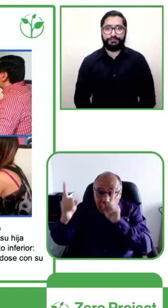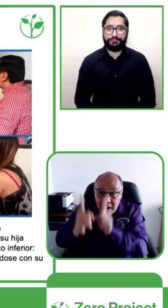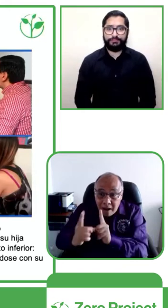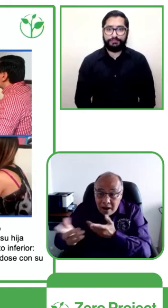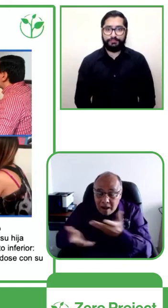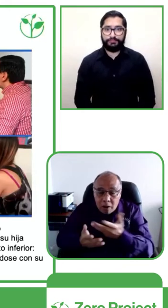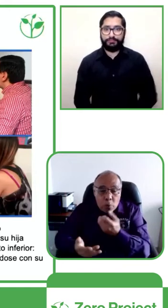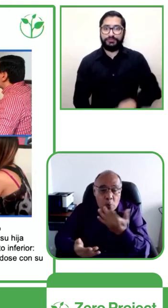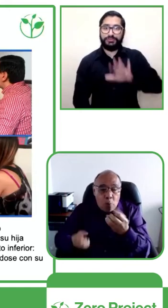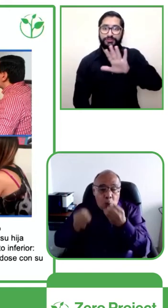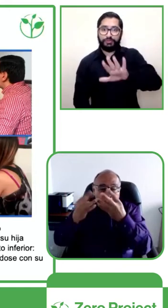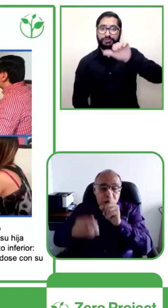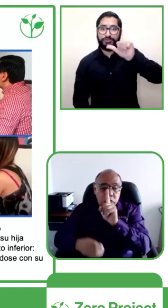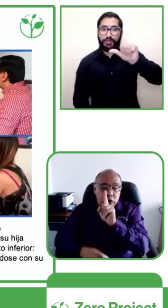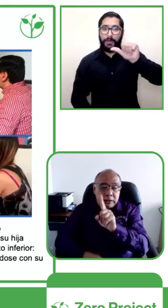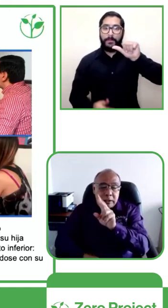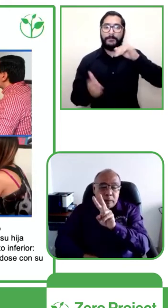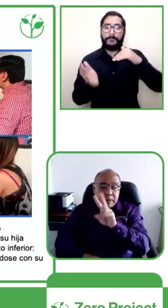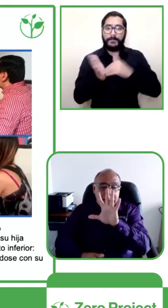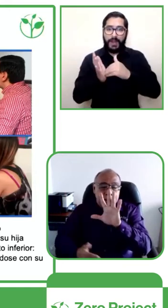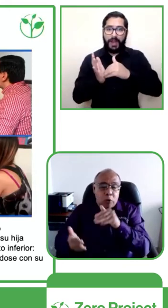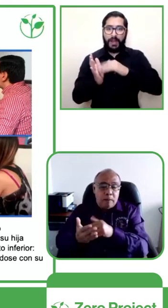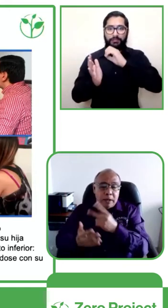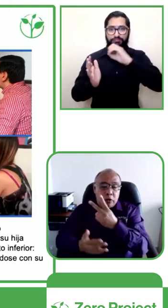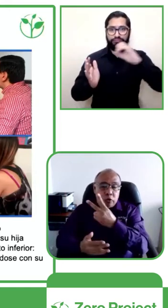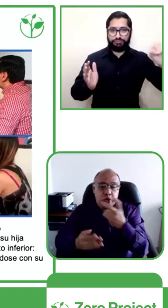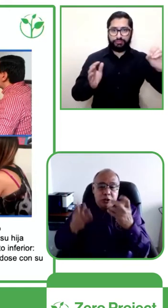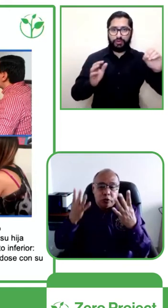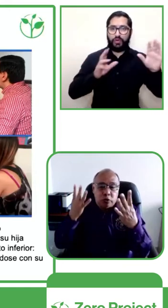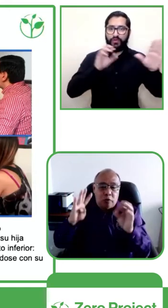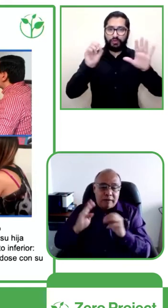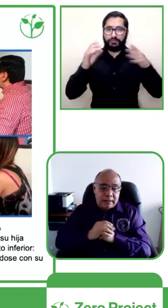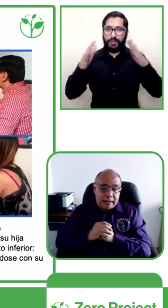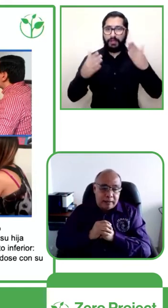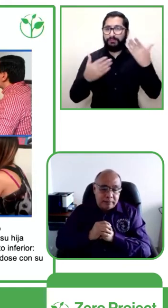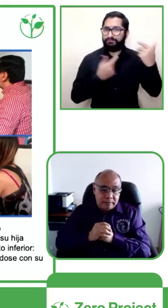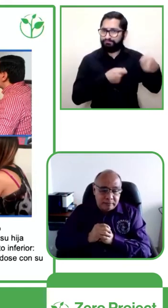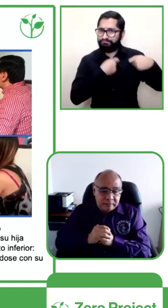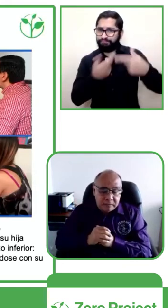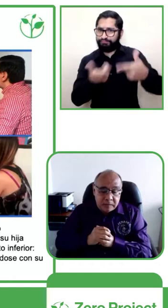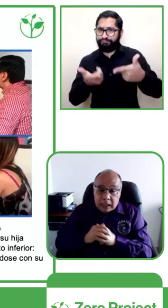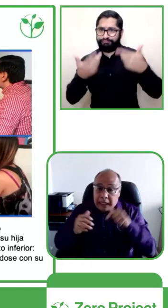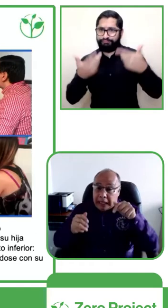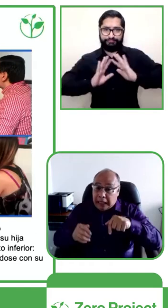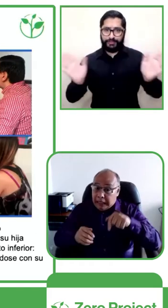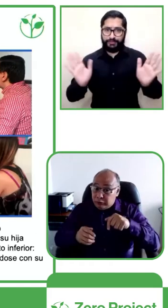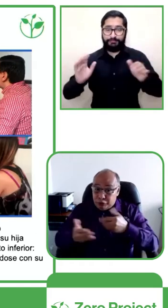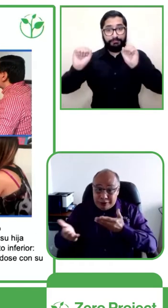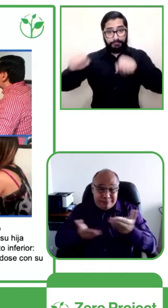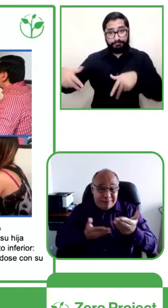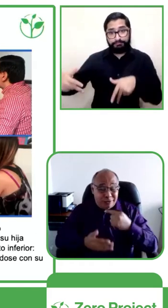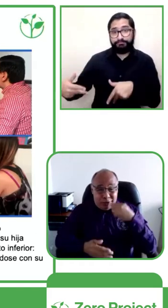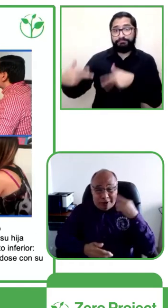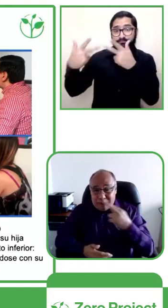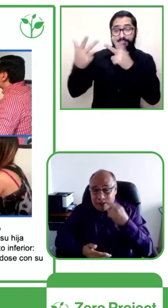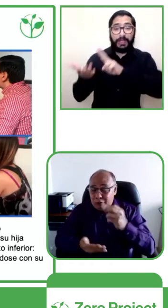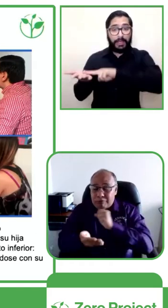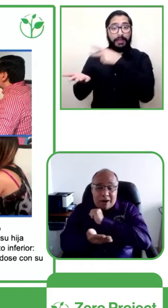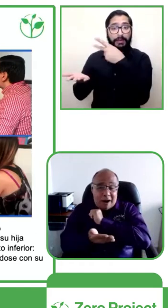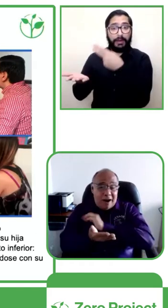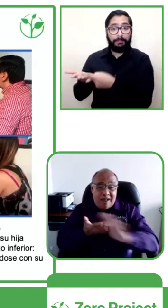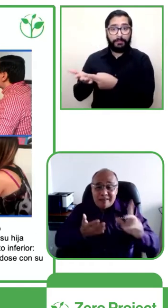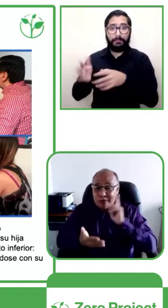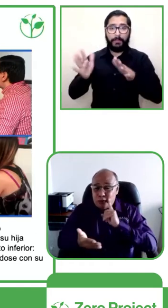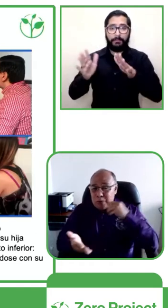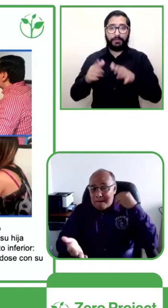56,928, and services of online interpretation, when they meet people in a physical space and they use this